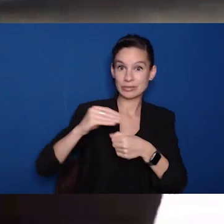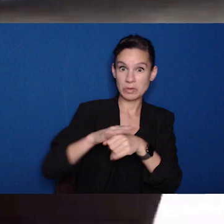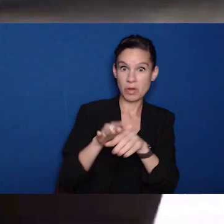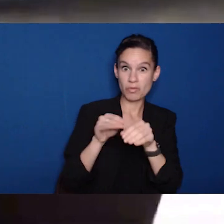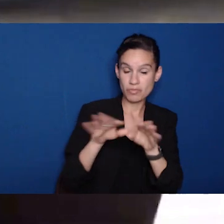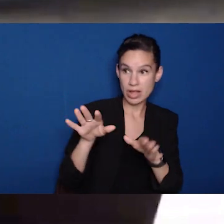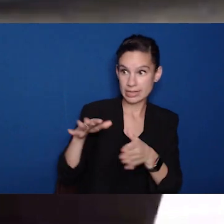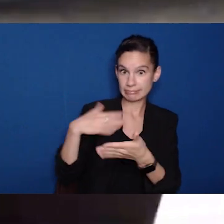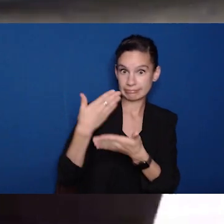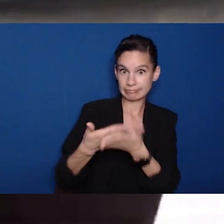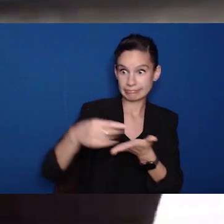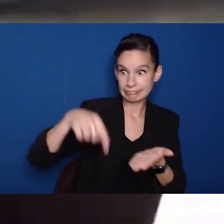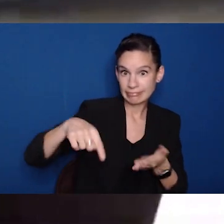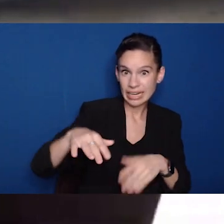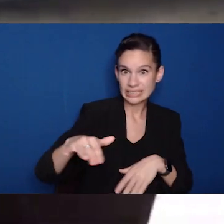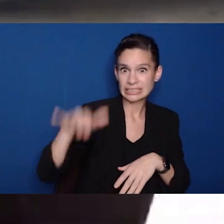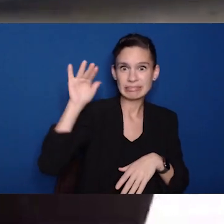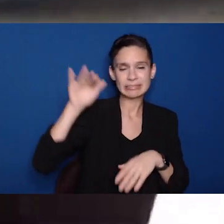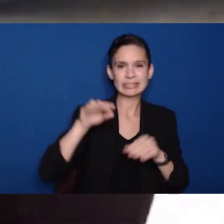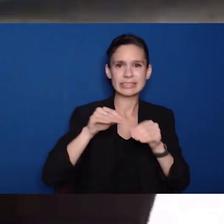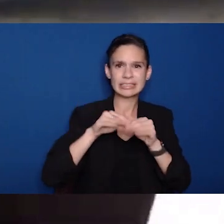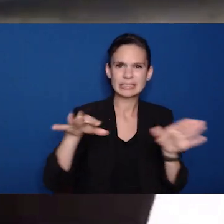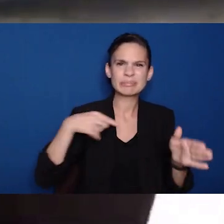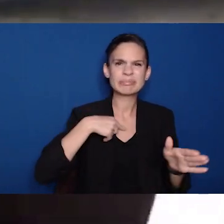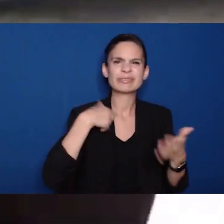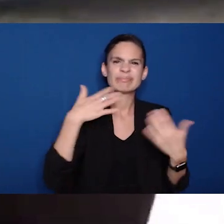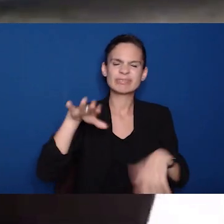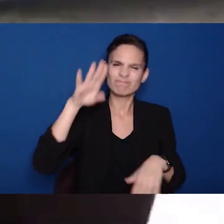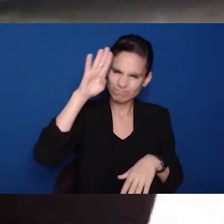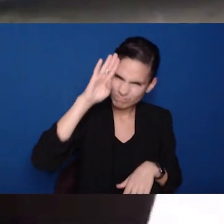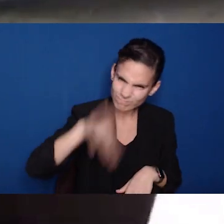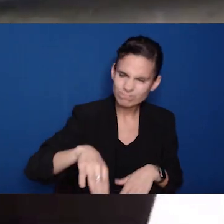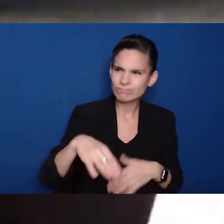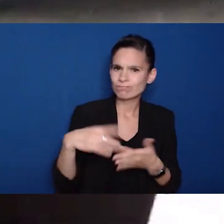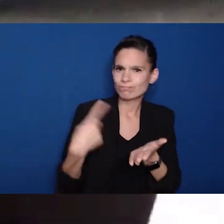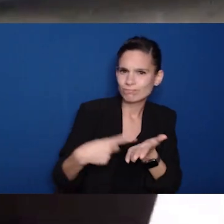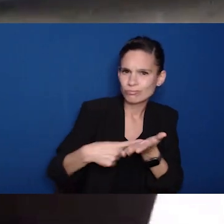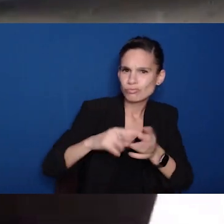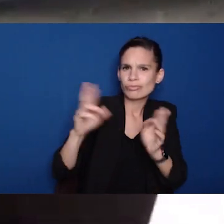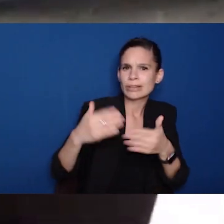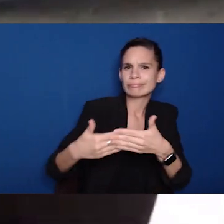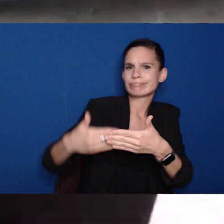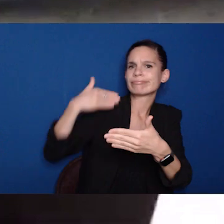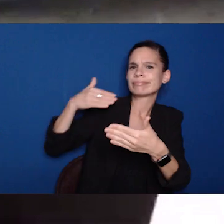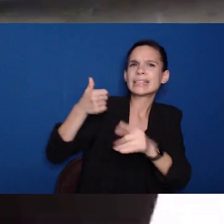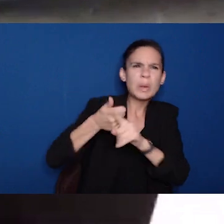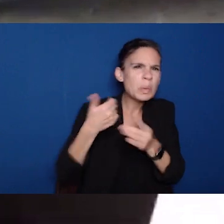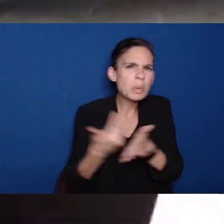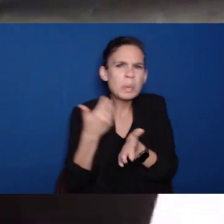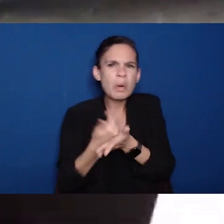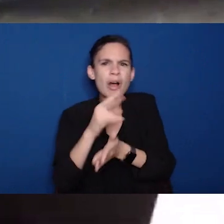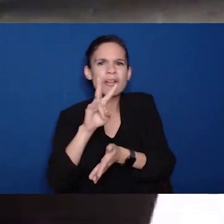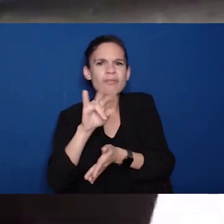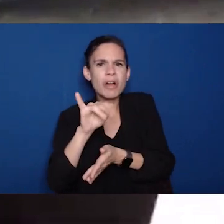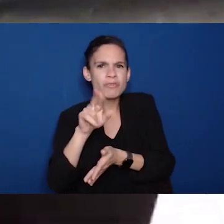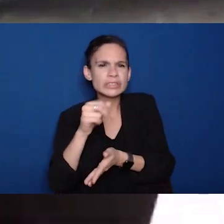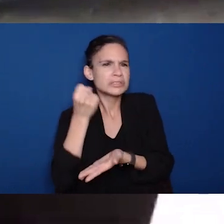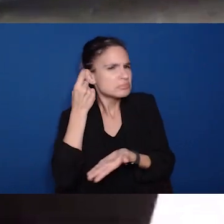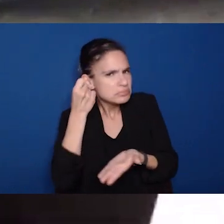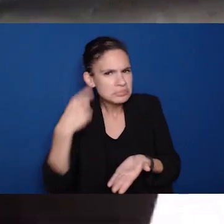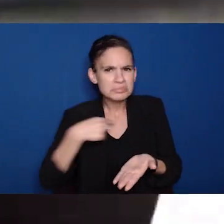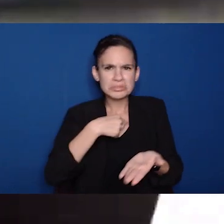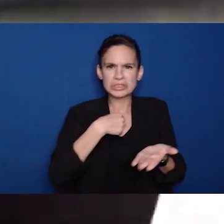us, we had a lot of information about the virus. Granted, it's novel, so still not enough information,